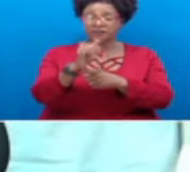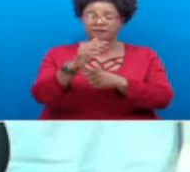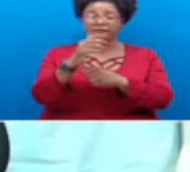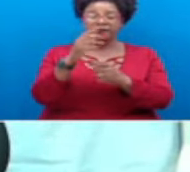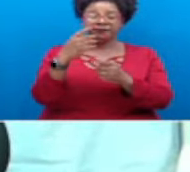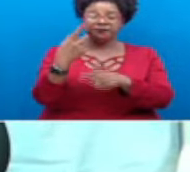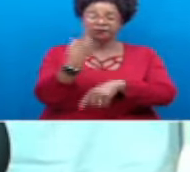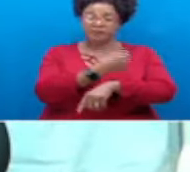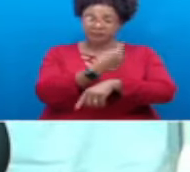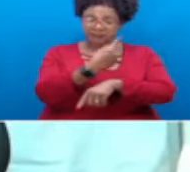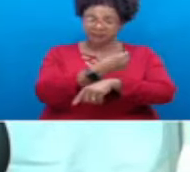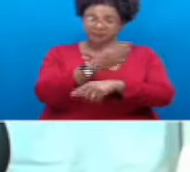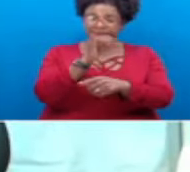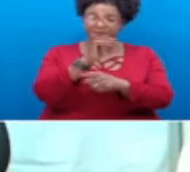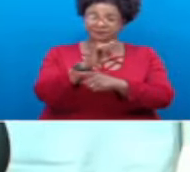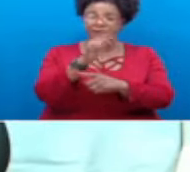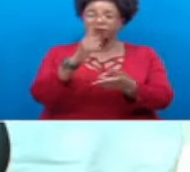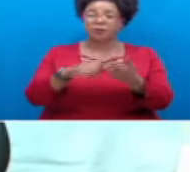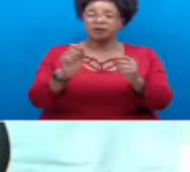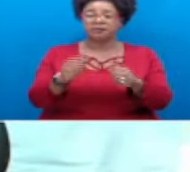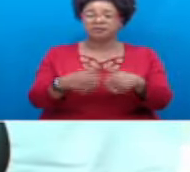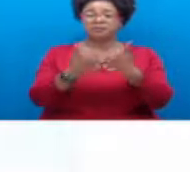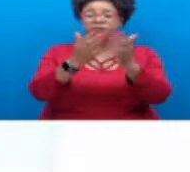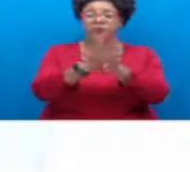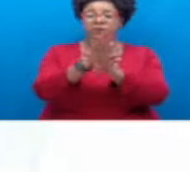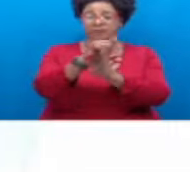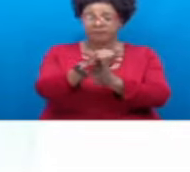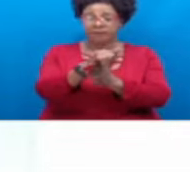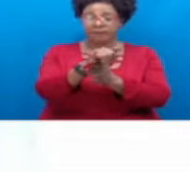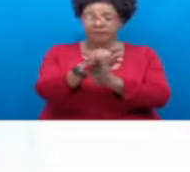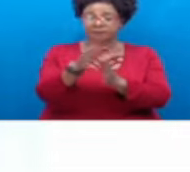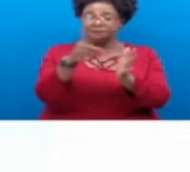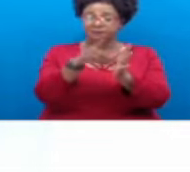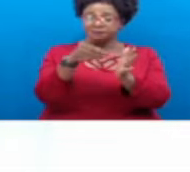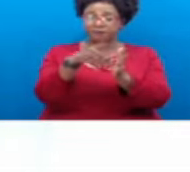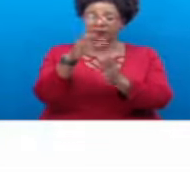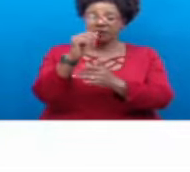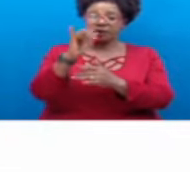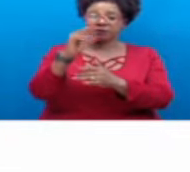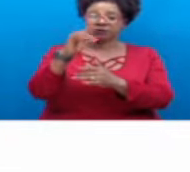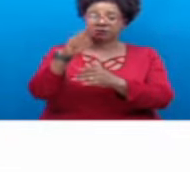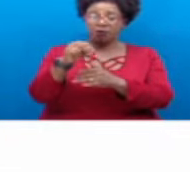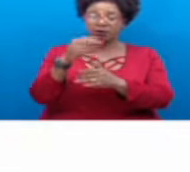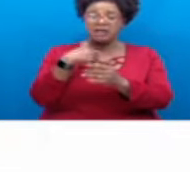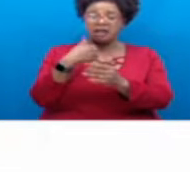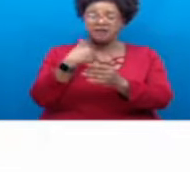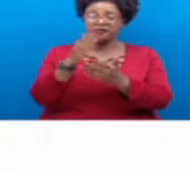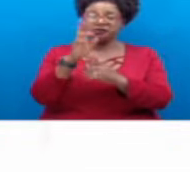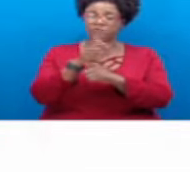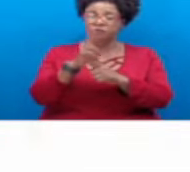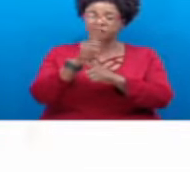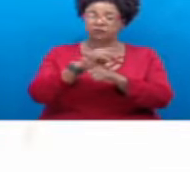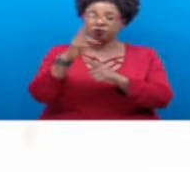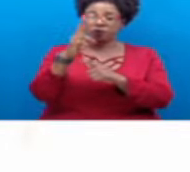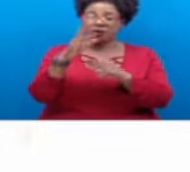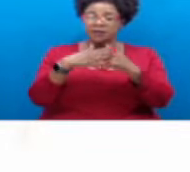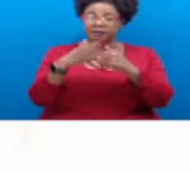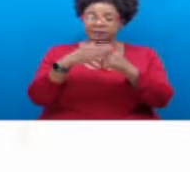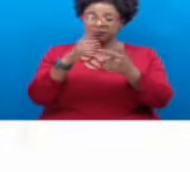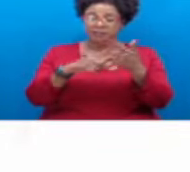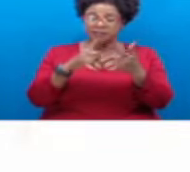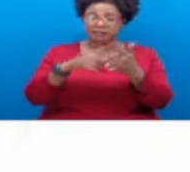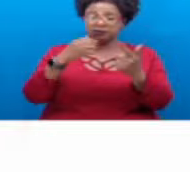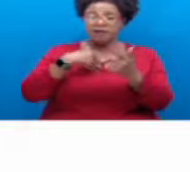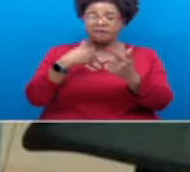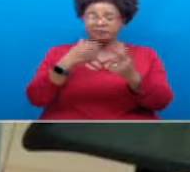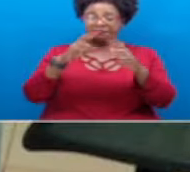informed the piloting of the vaccine. Dr. Simon Kariuki has spent the last 29 years conducting epidemiology